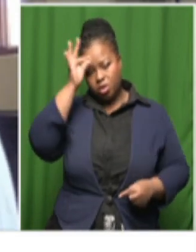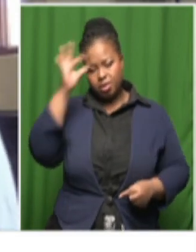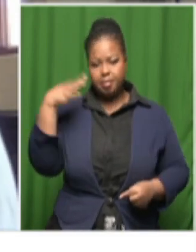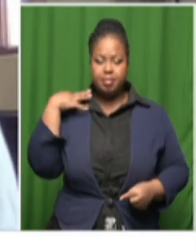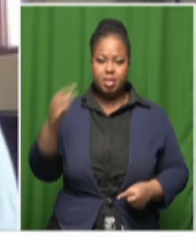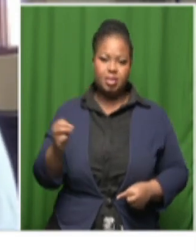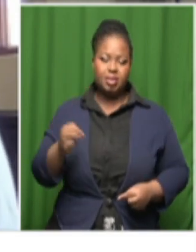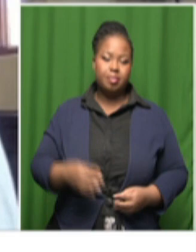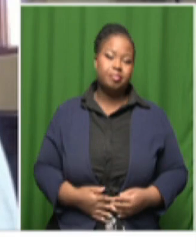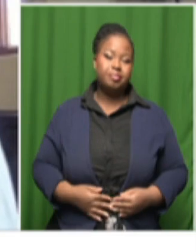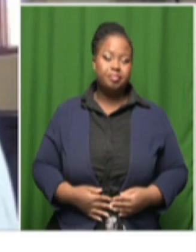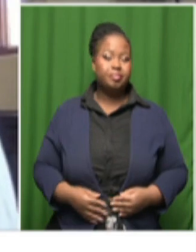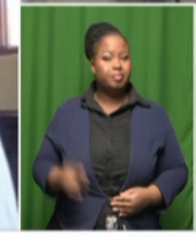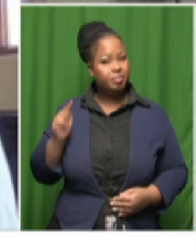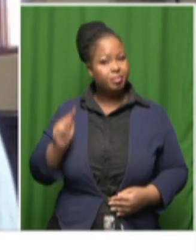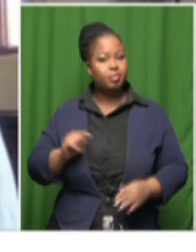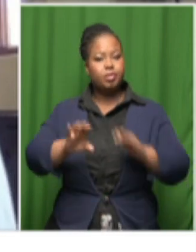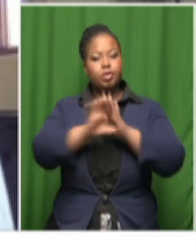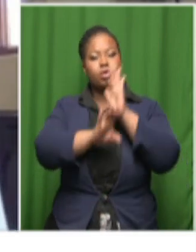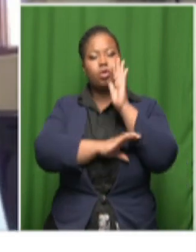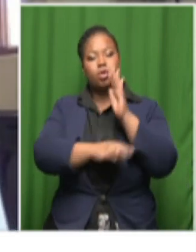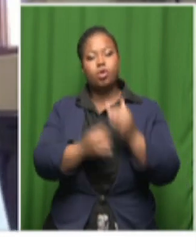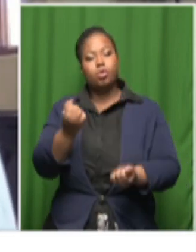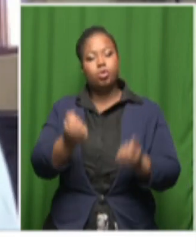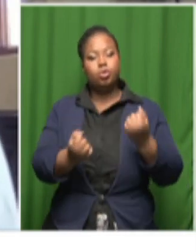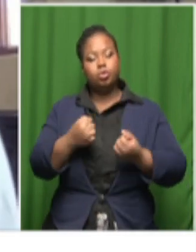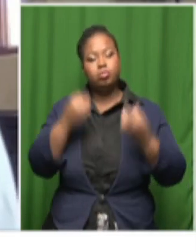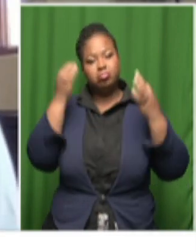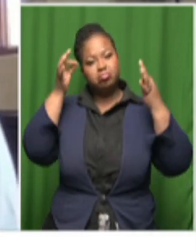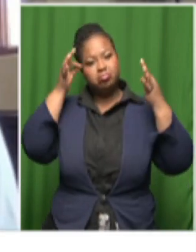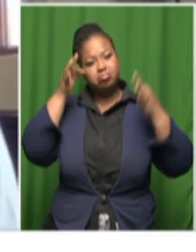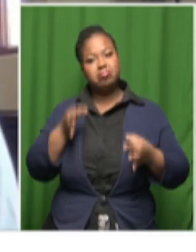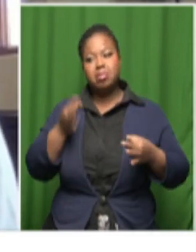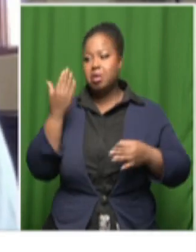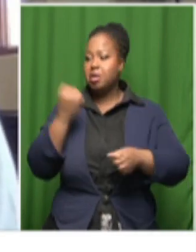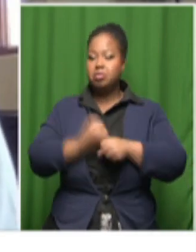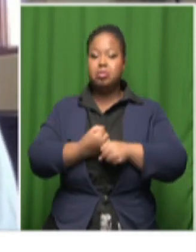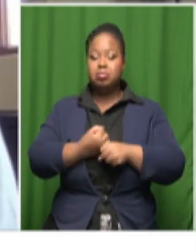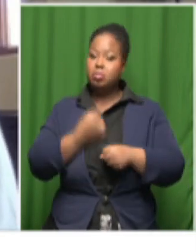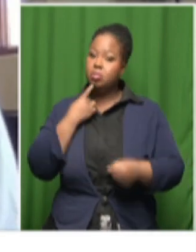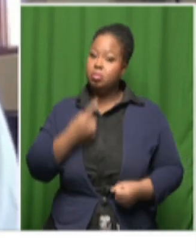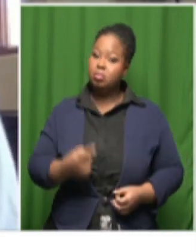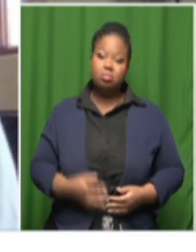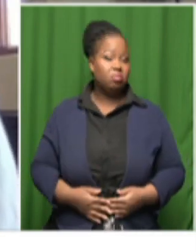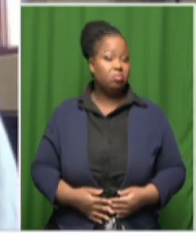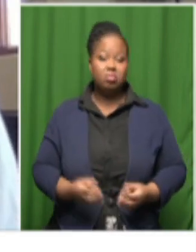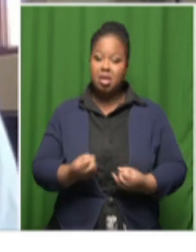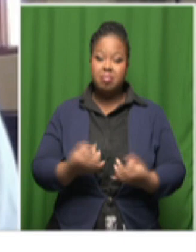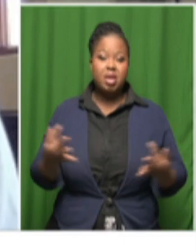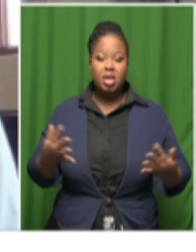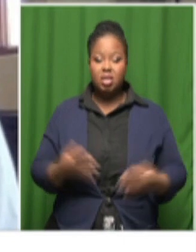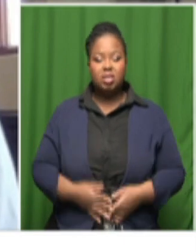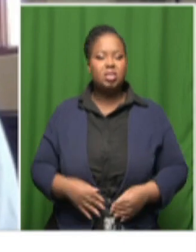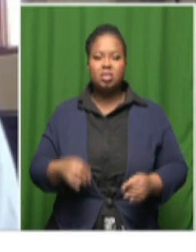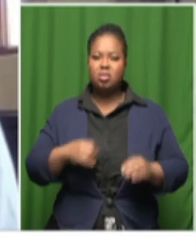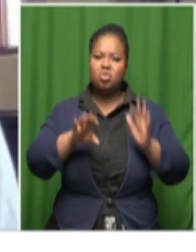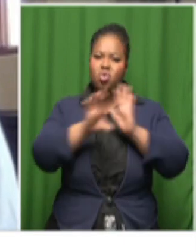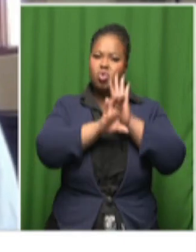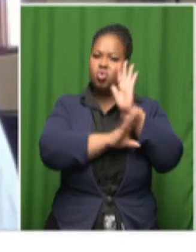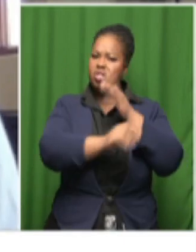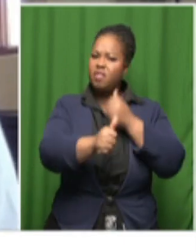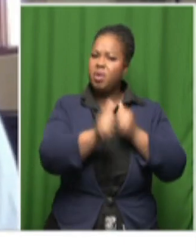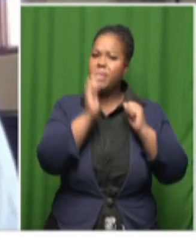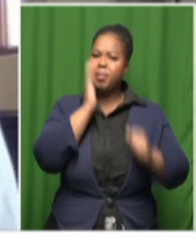this, the Constitutional Court judgment was last year, but established that Many of the raids were unconstitutional,